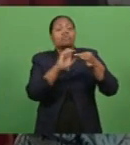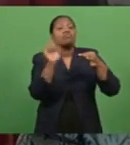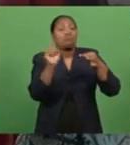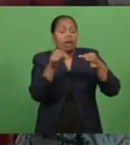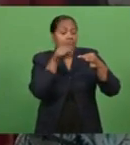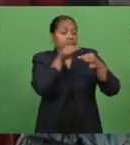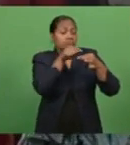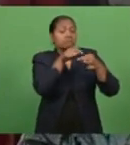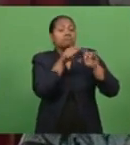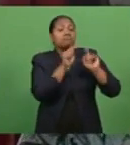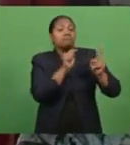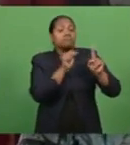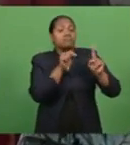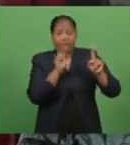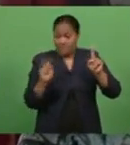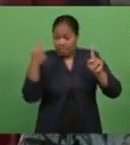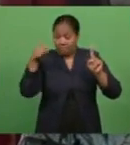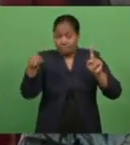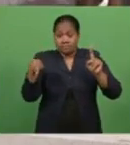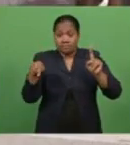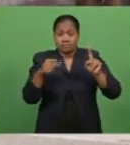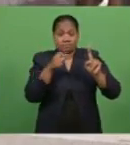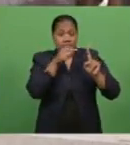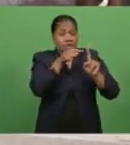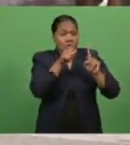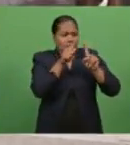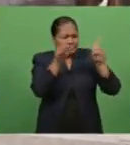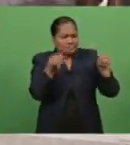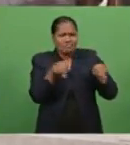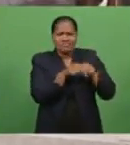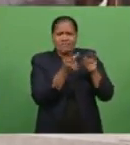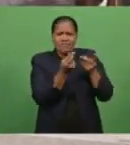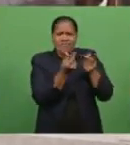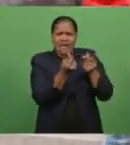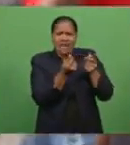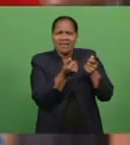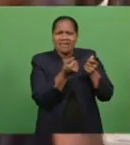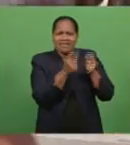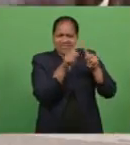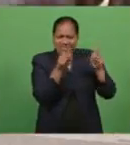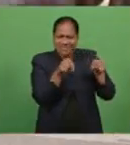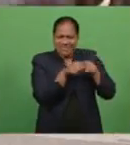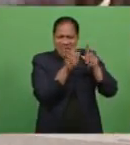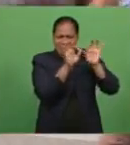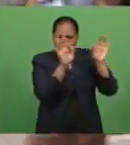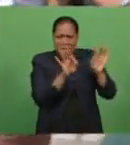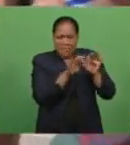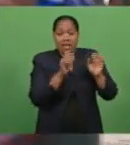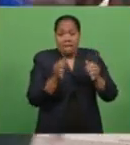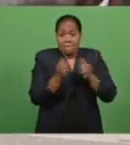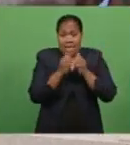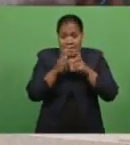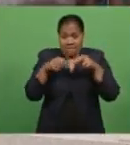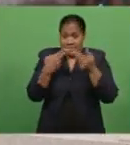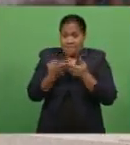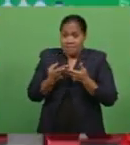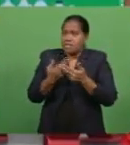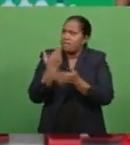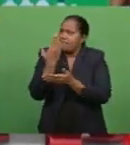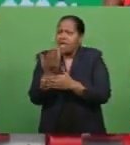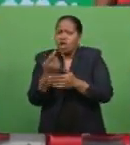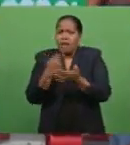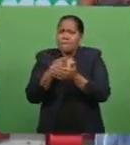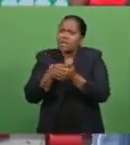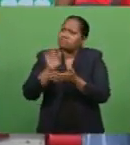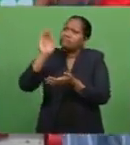earner, is the remittance. Many families depend on money sent home by relatives overseas. And with this